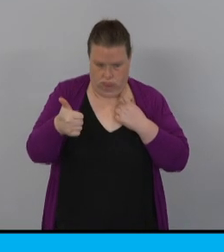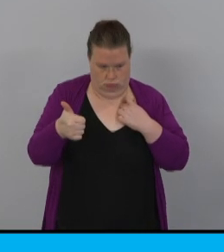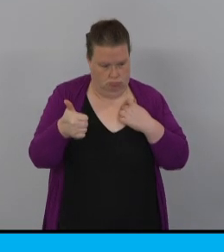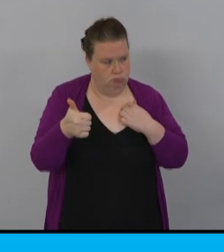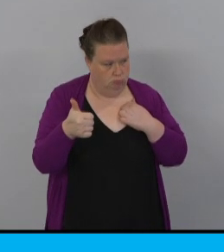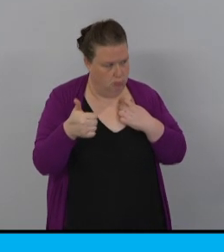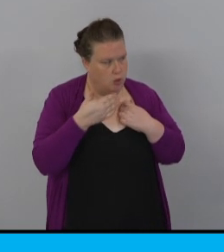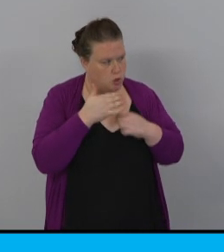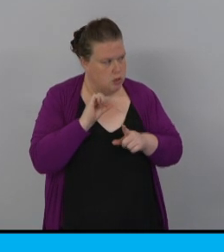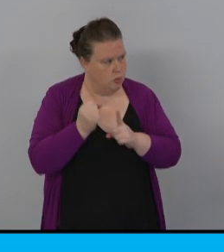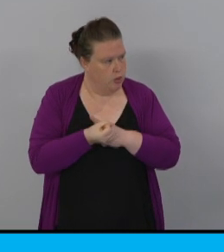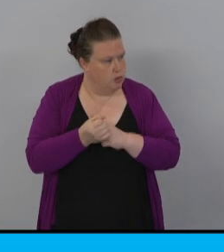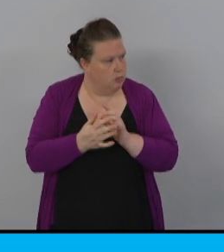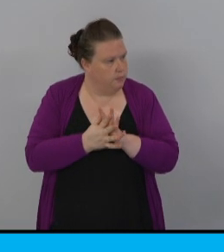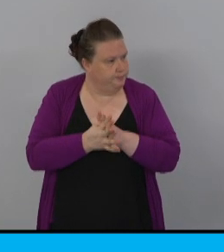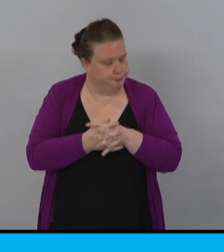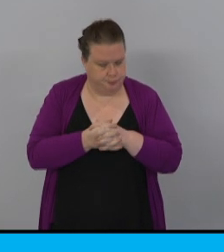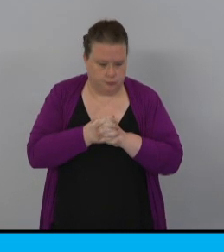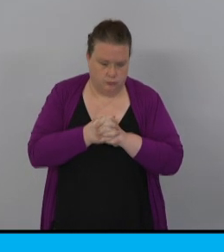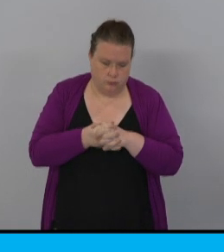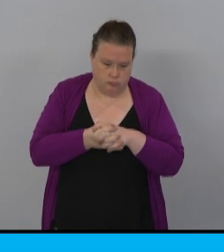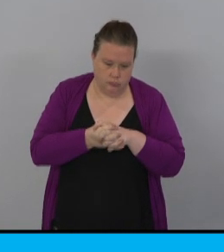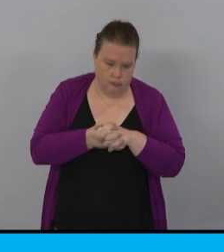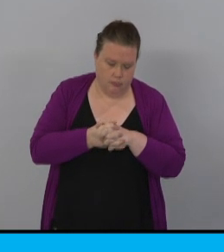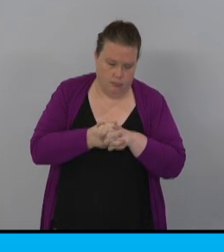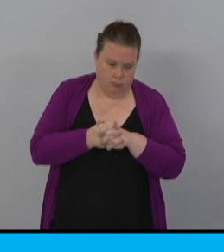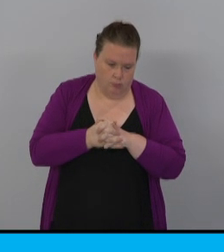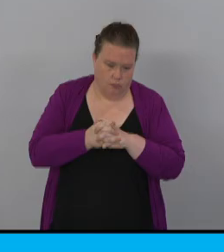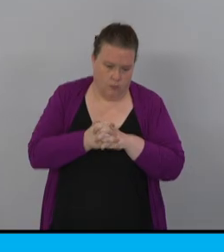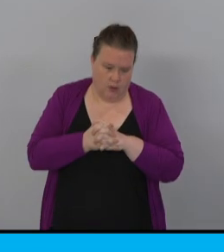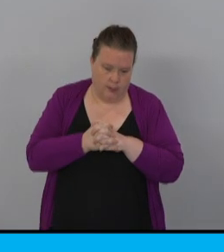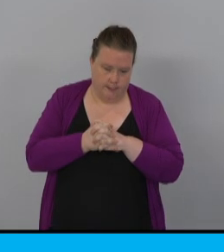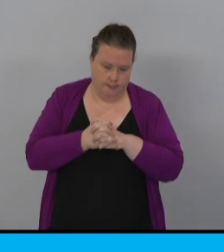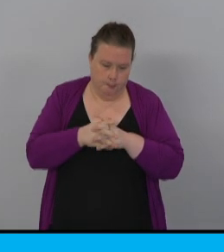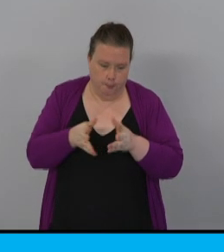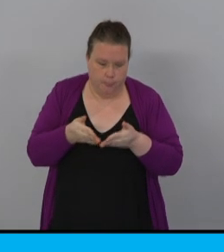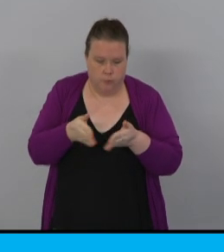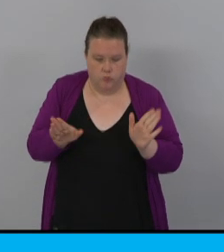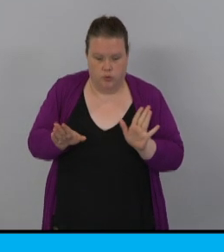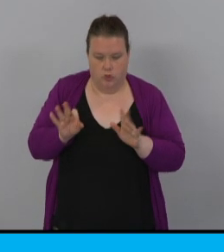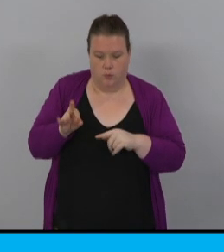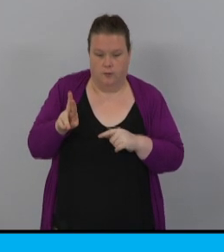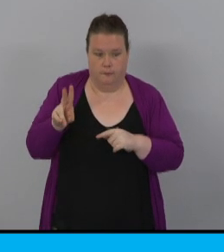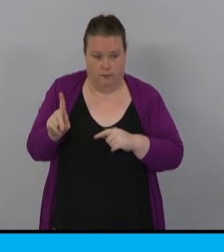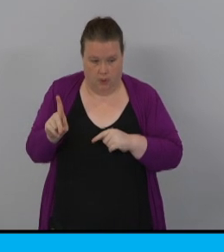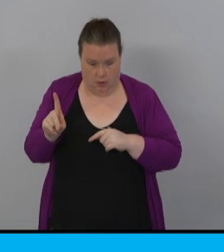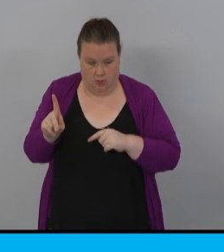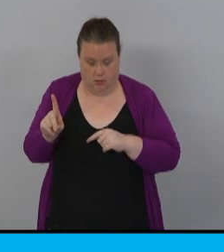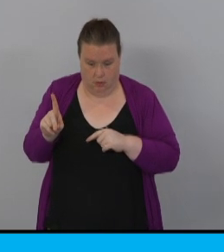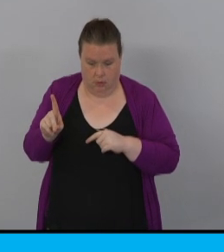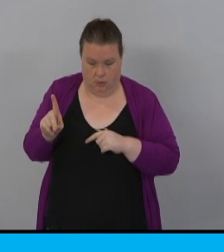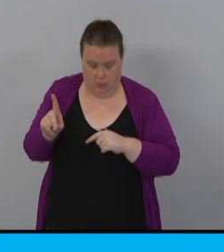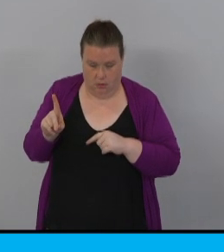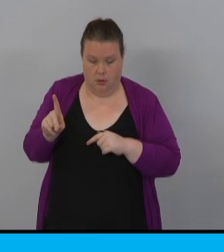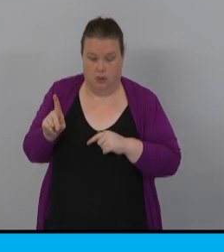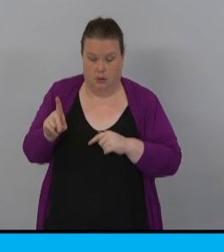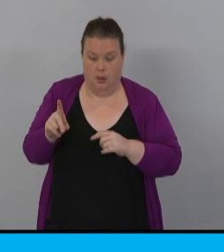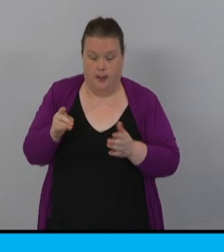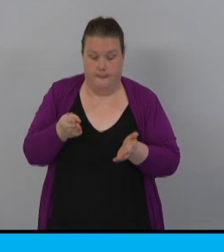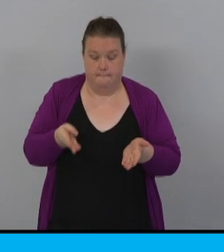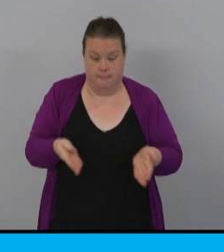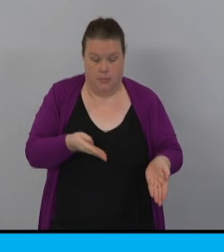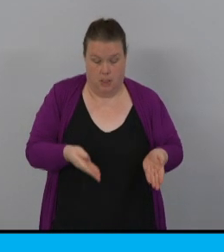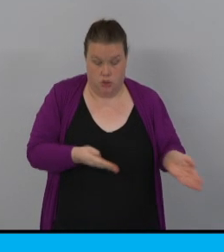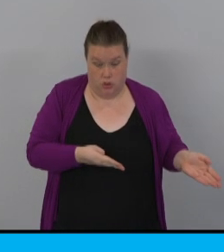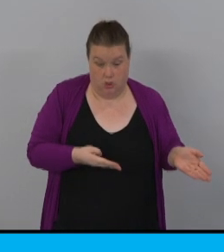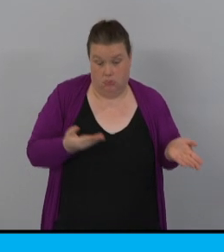So here is a look at the proposed budget for the general fund. As we talked about, you can see